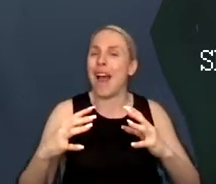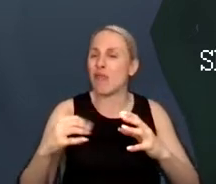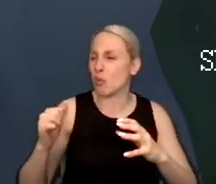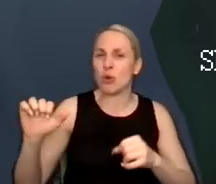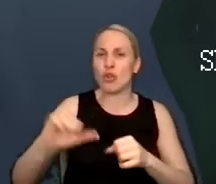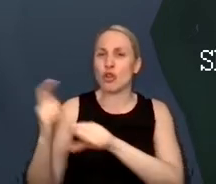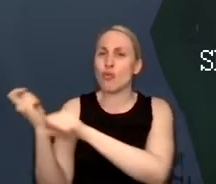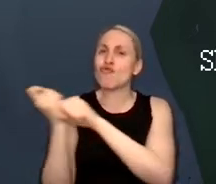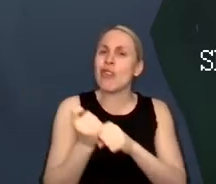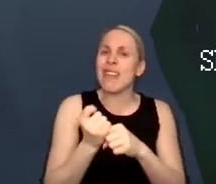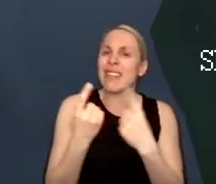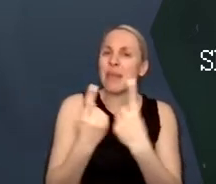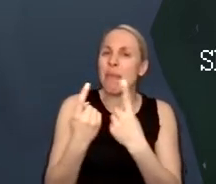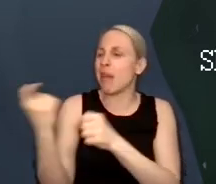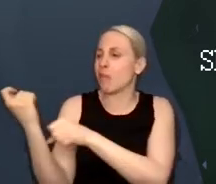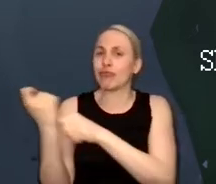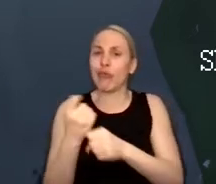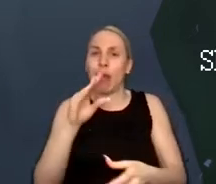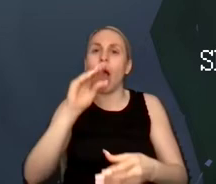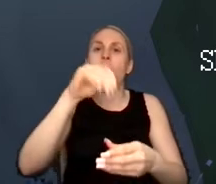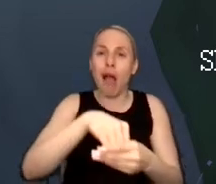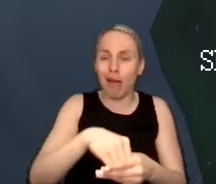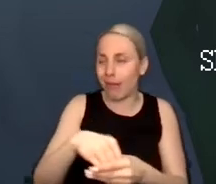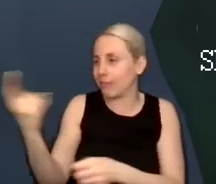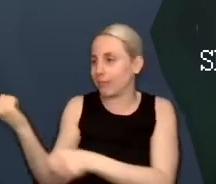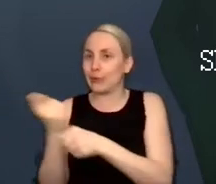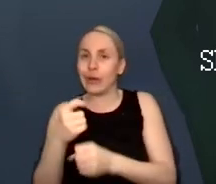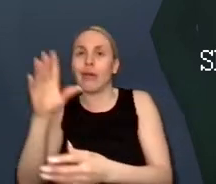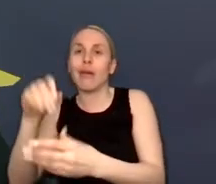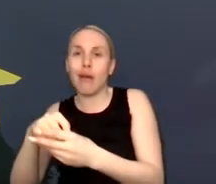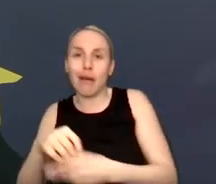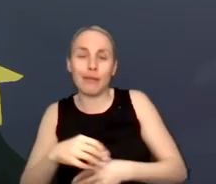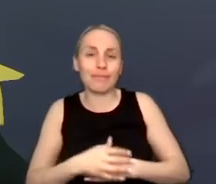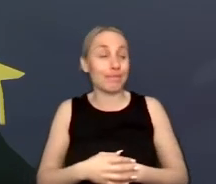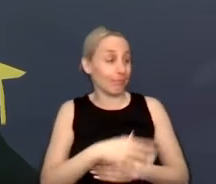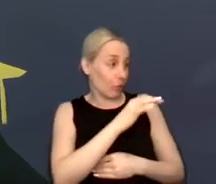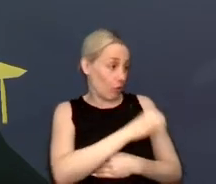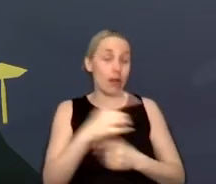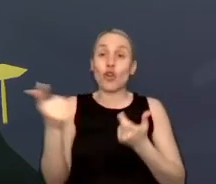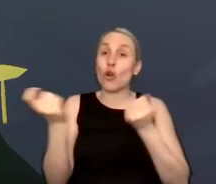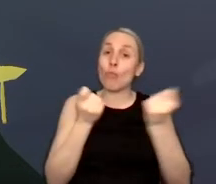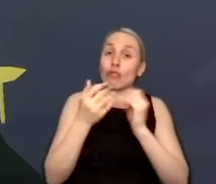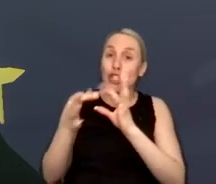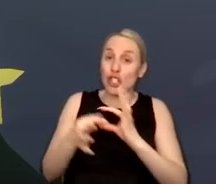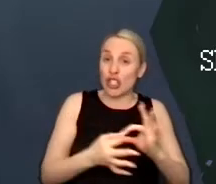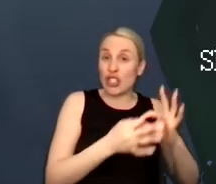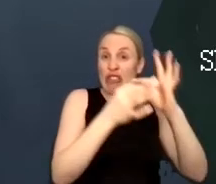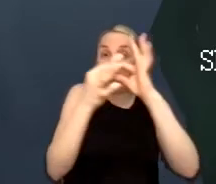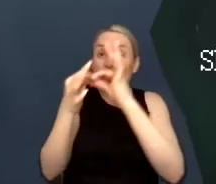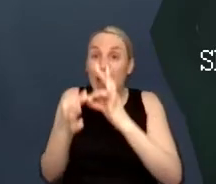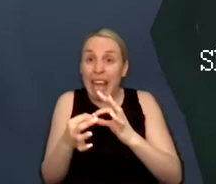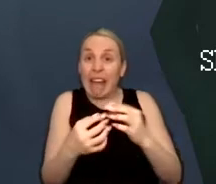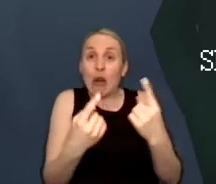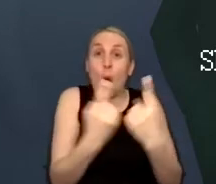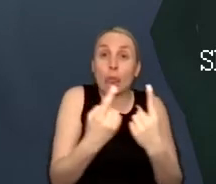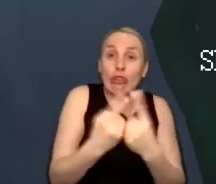whole idea of the operational chain is that any seemingly stable object or artifact in the world